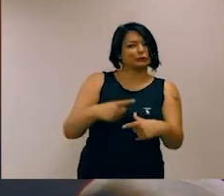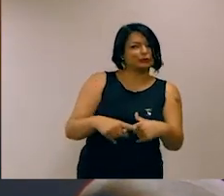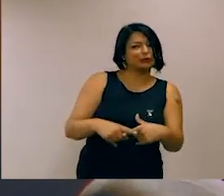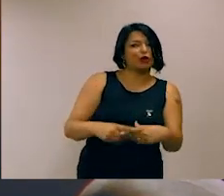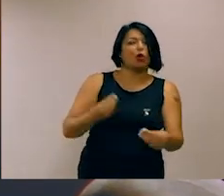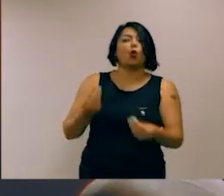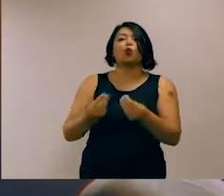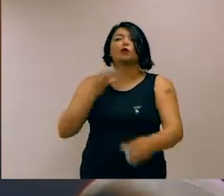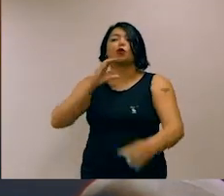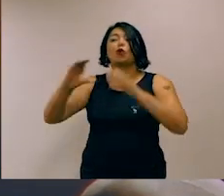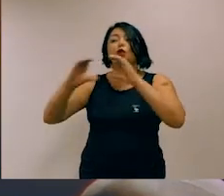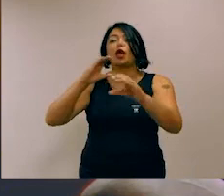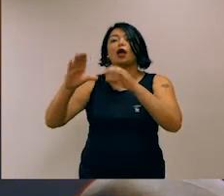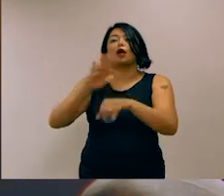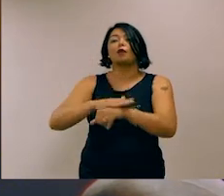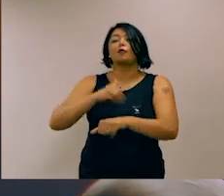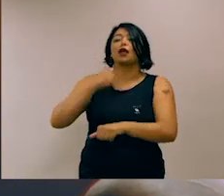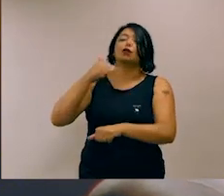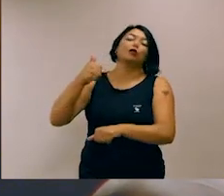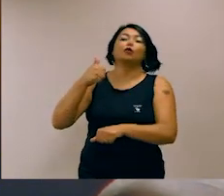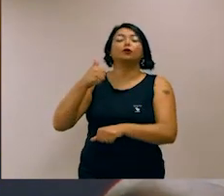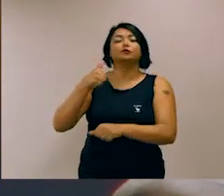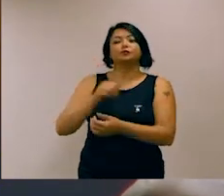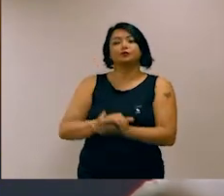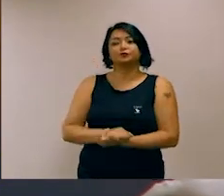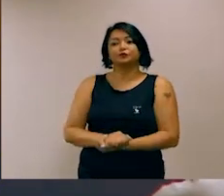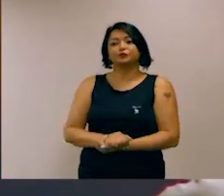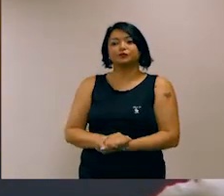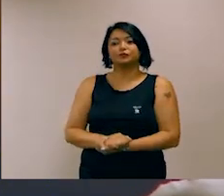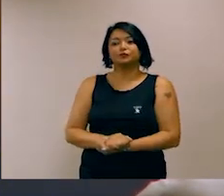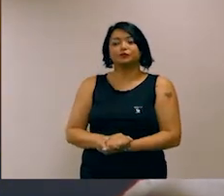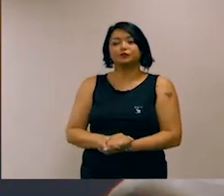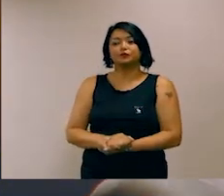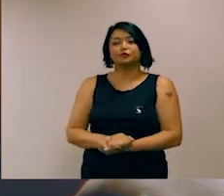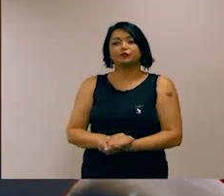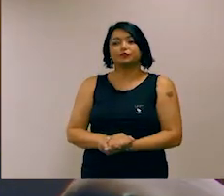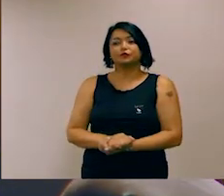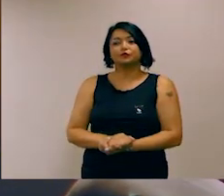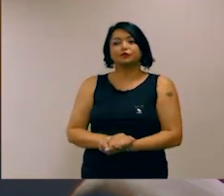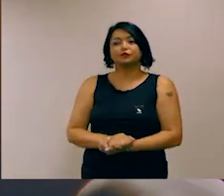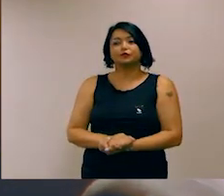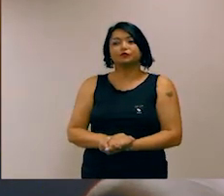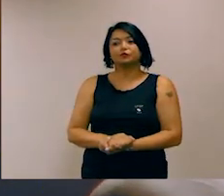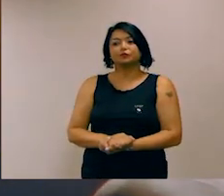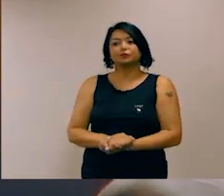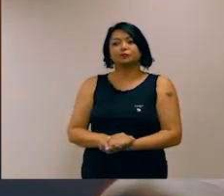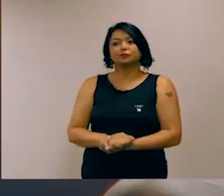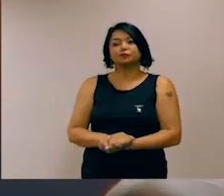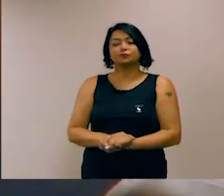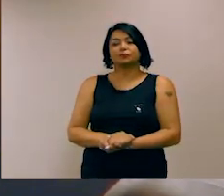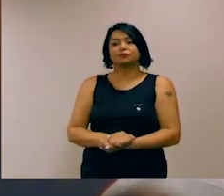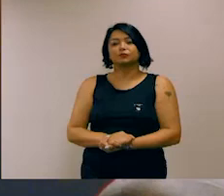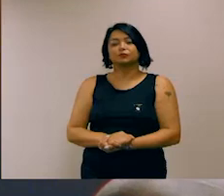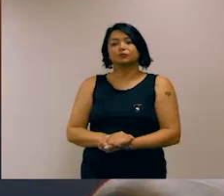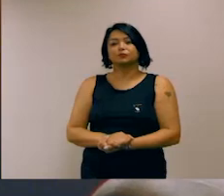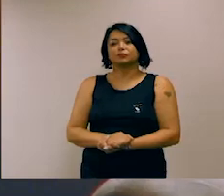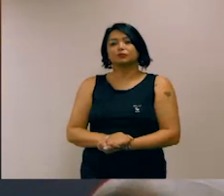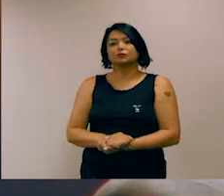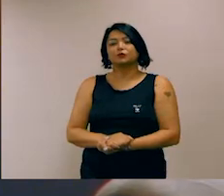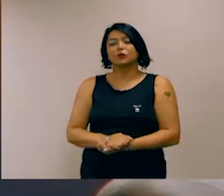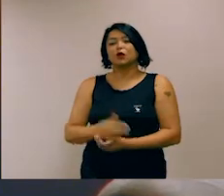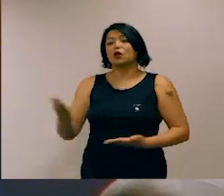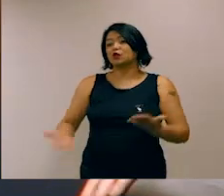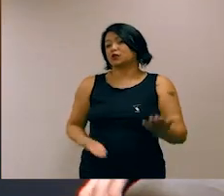and with the citizens about this kind of job with, you know, a lot of inferences, a